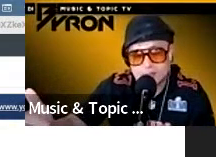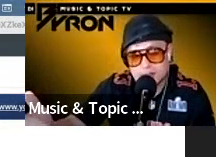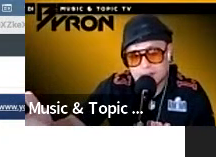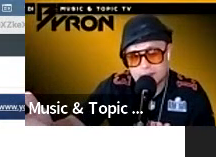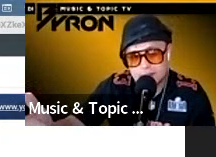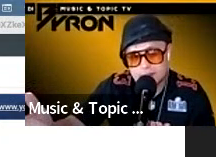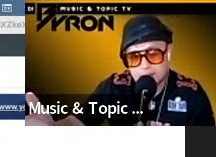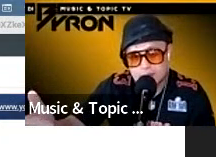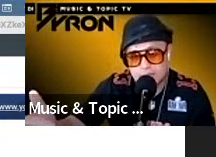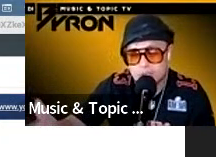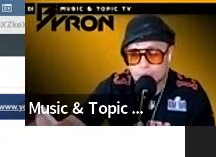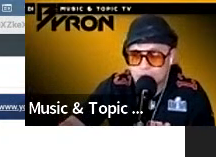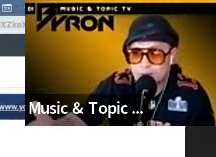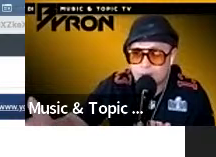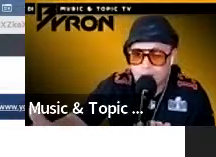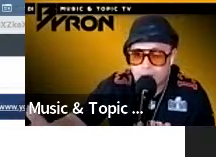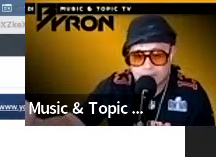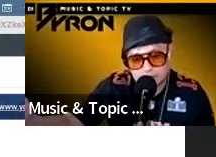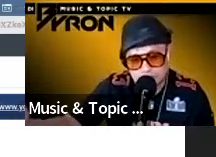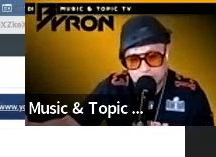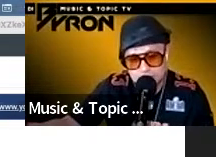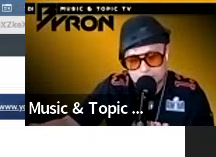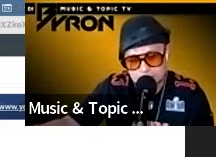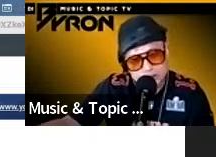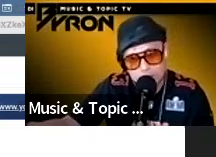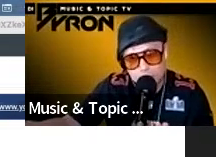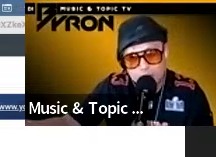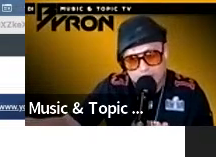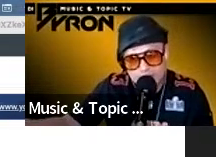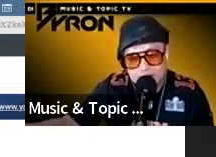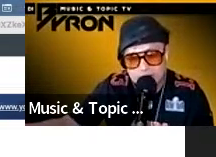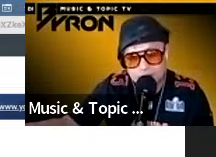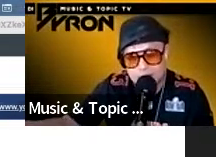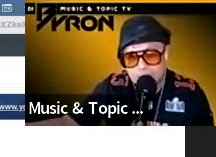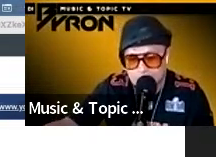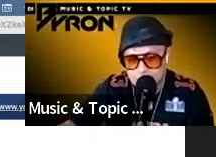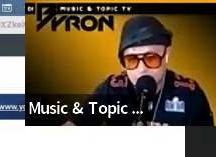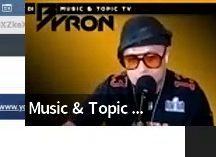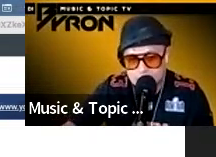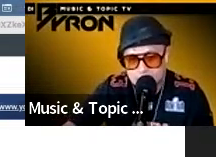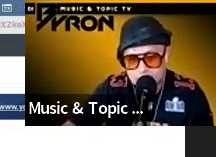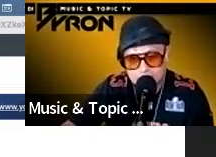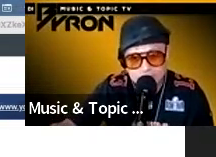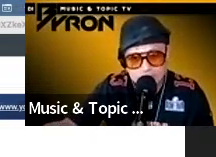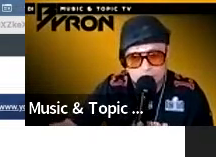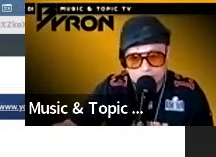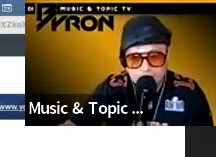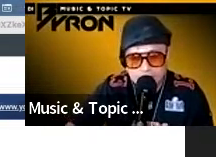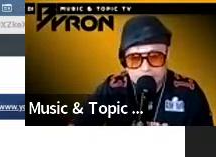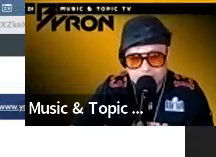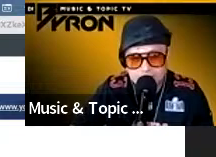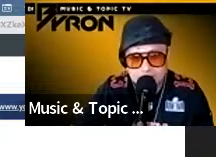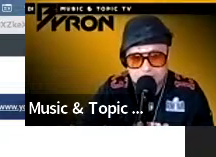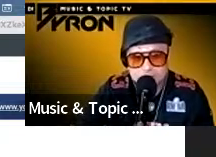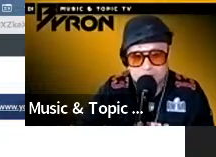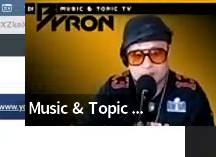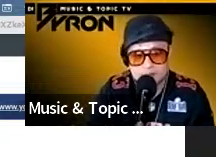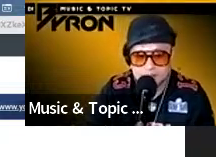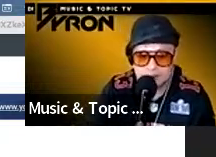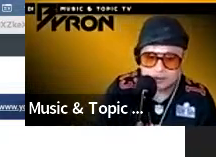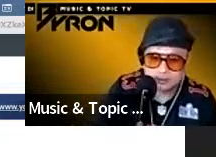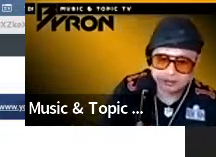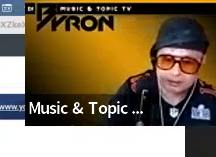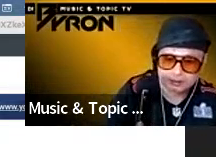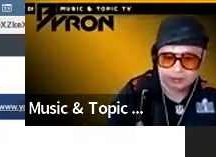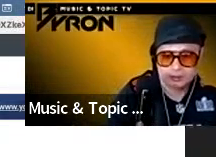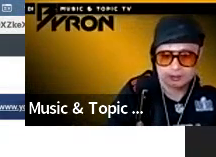EZZ, exclusive economic zone. That's all we are asking from the Chinese. Nothing more, nothing less. It's